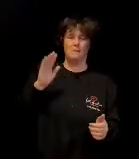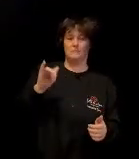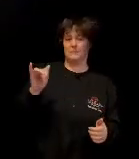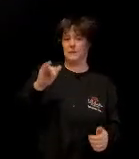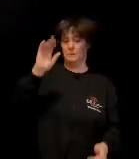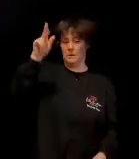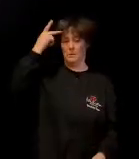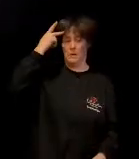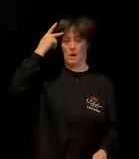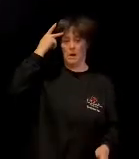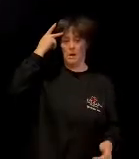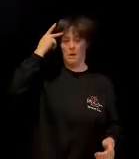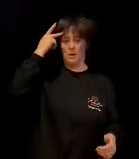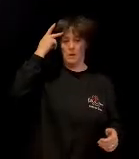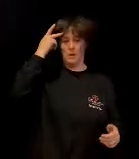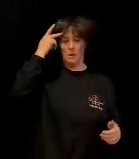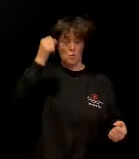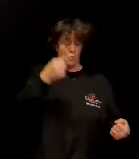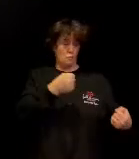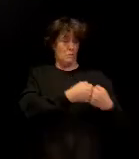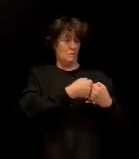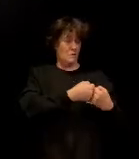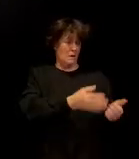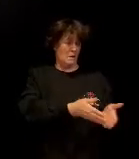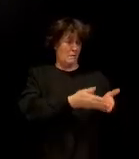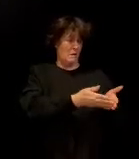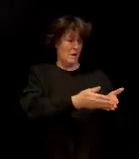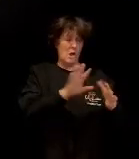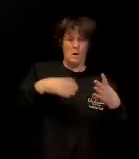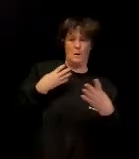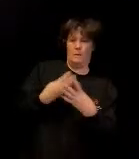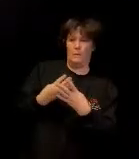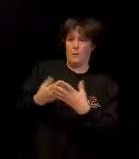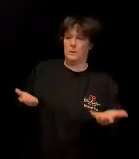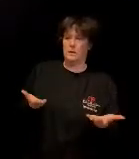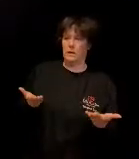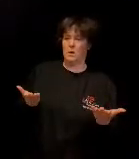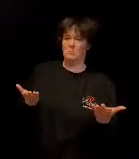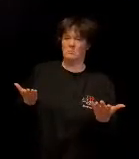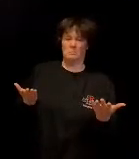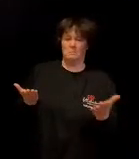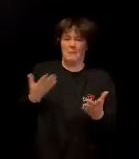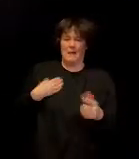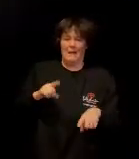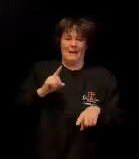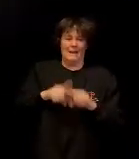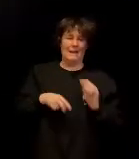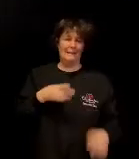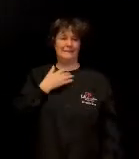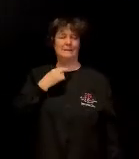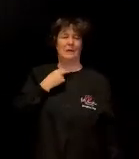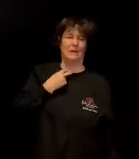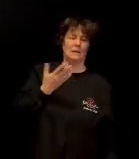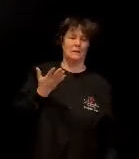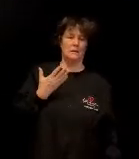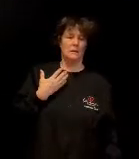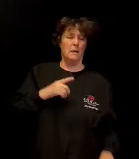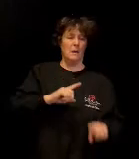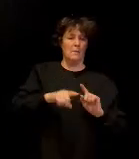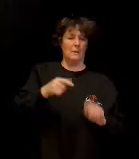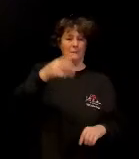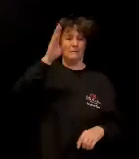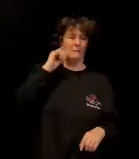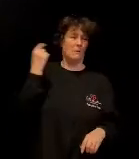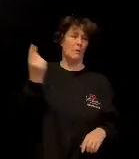Paul. We've been shipwrecked here, and we've been imprisoned here, and we've had this going on. But all through it all, God always leads us to